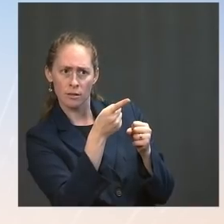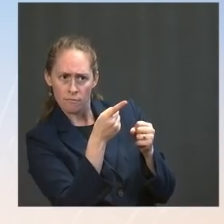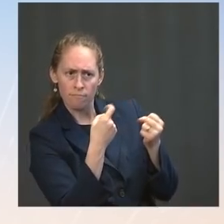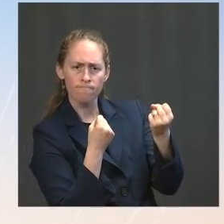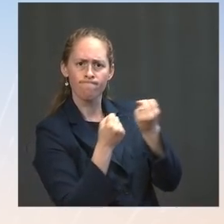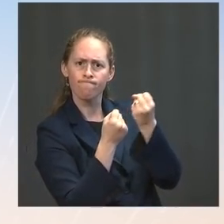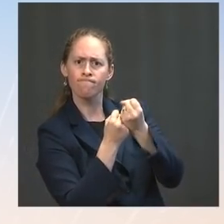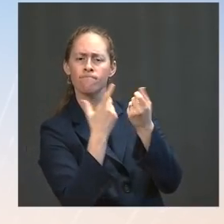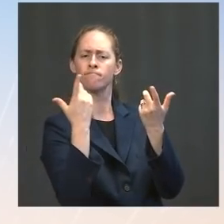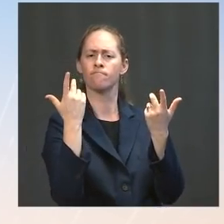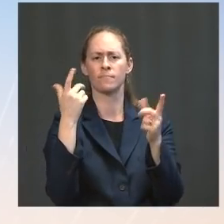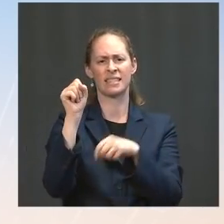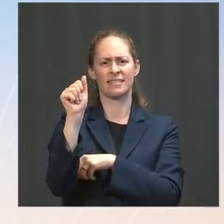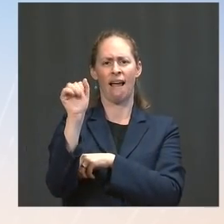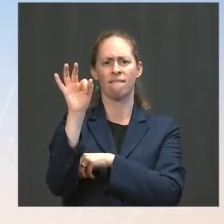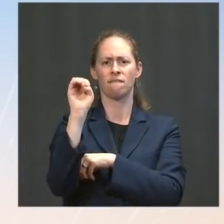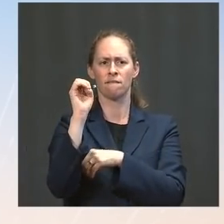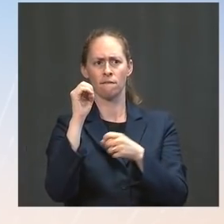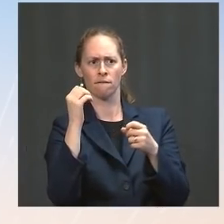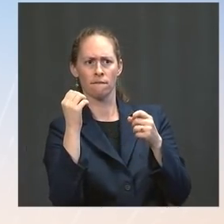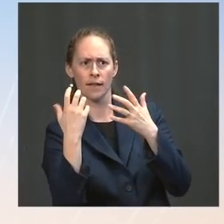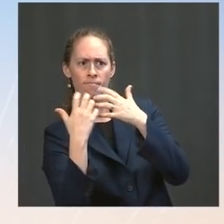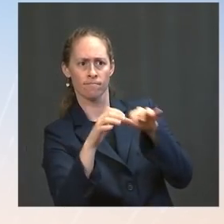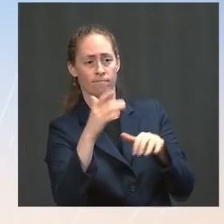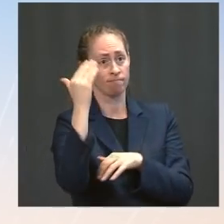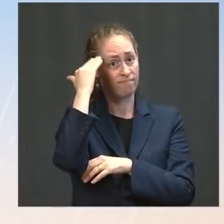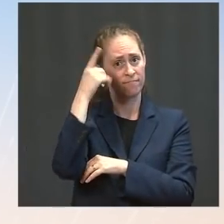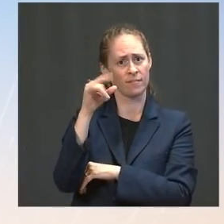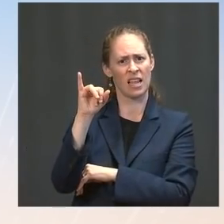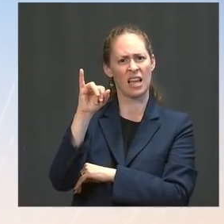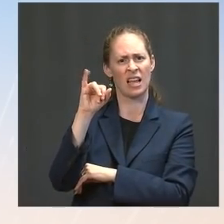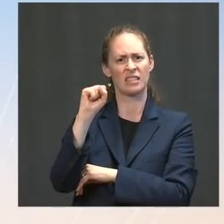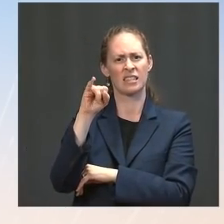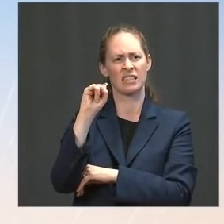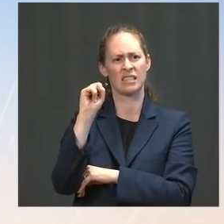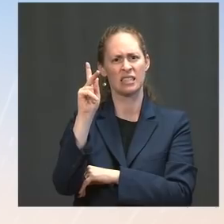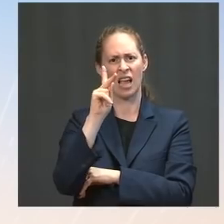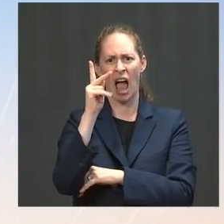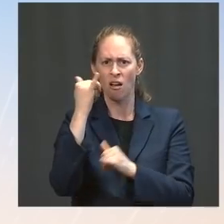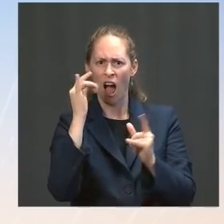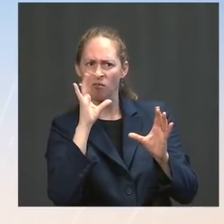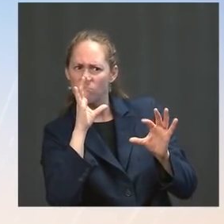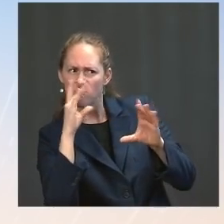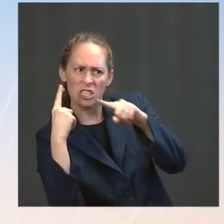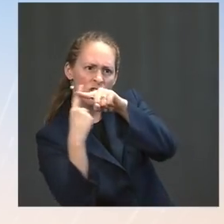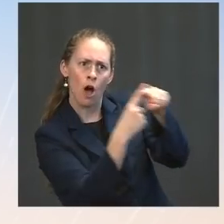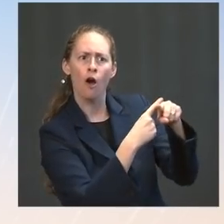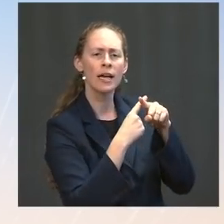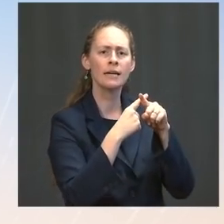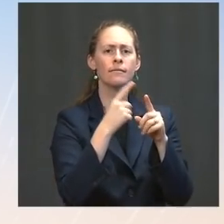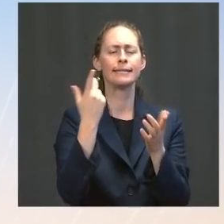is that we've now evacuated again 88,000 people.